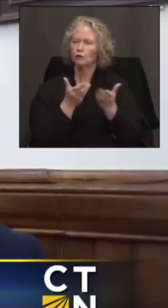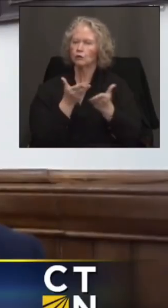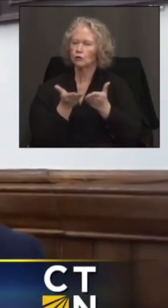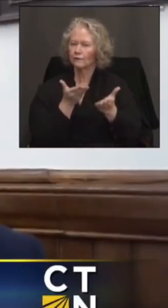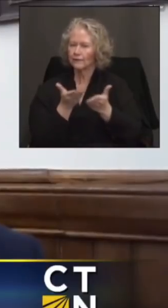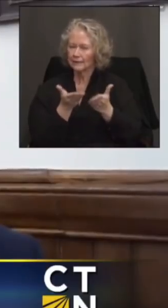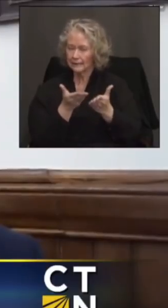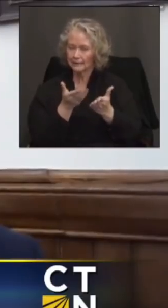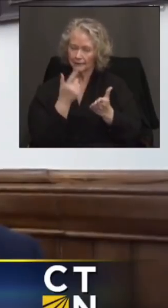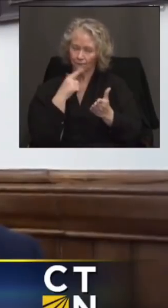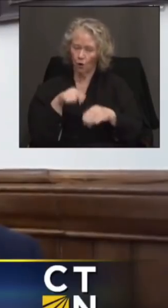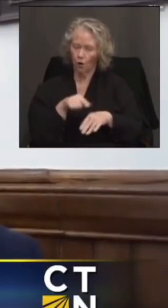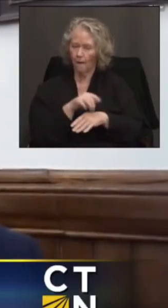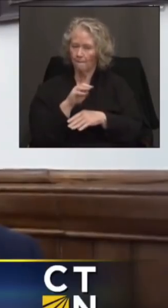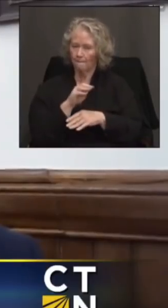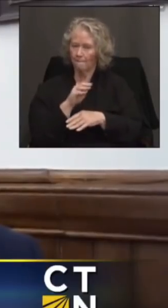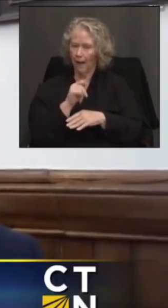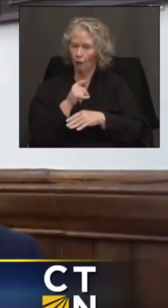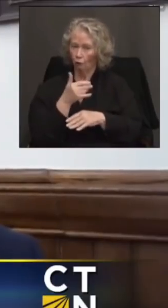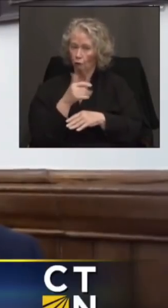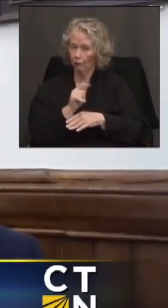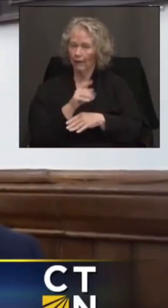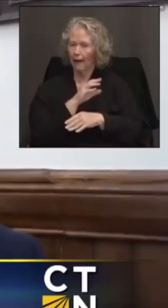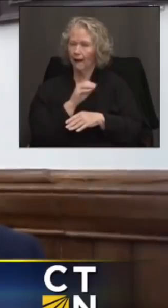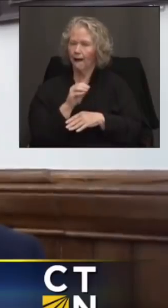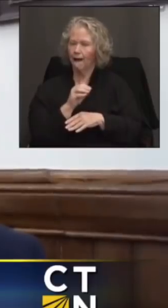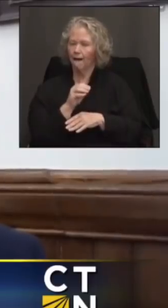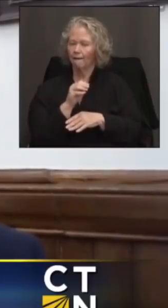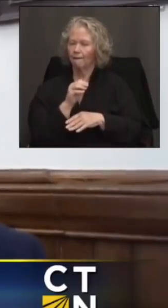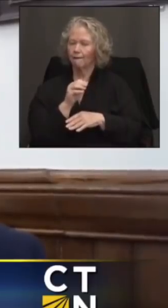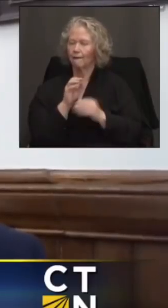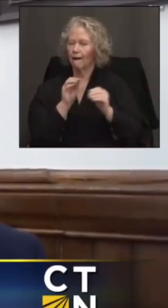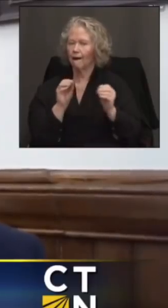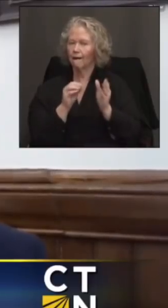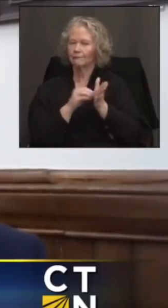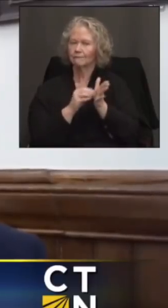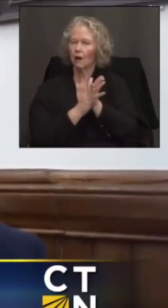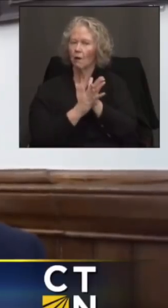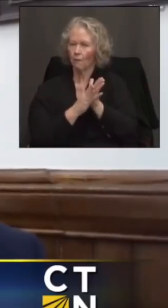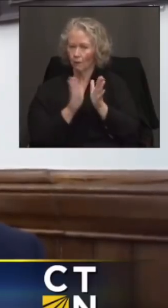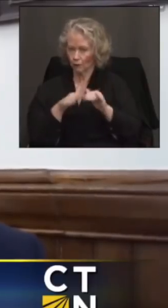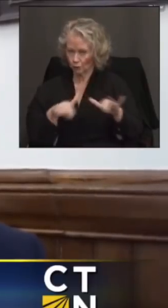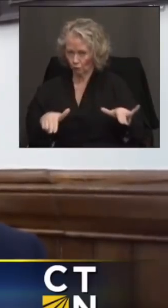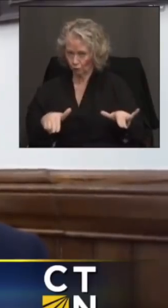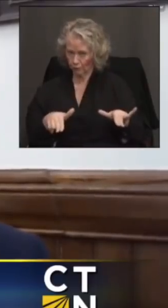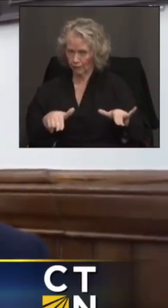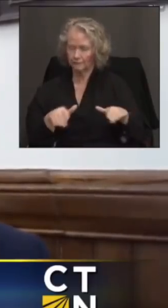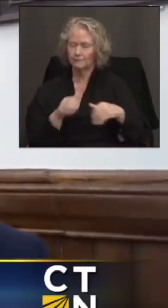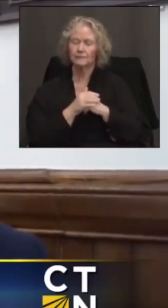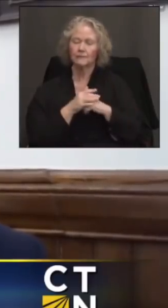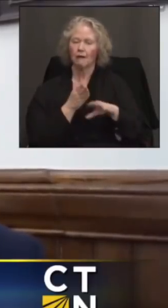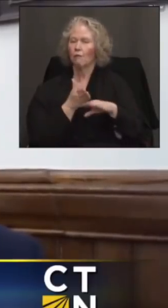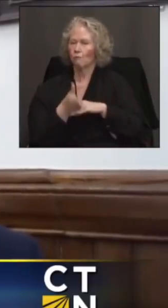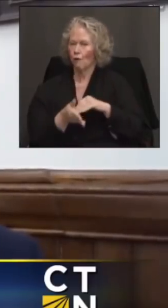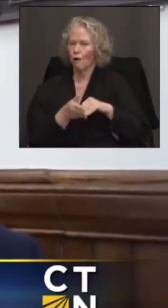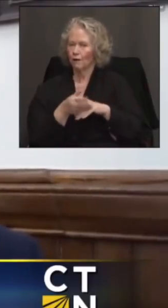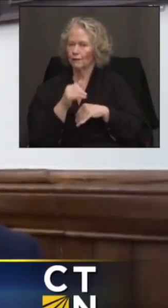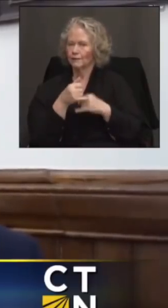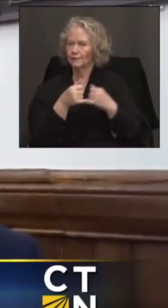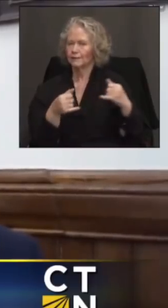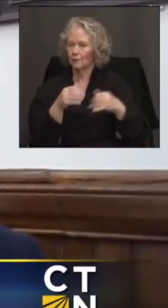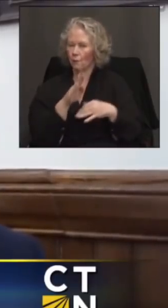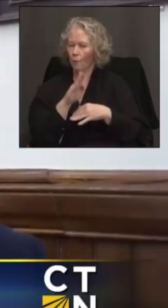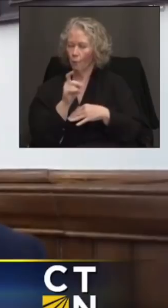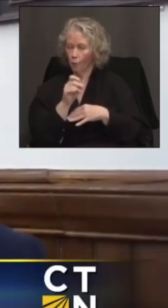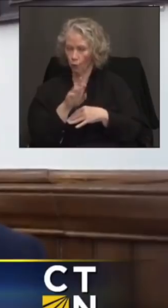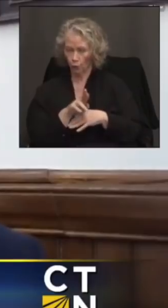and migrant children that was at our border. And while we have been provided a sense of the